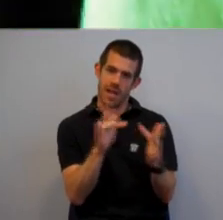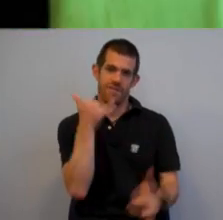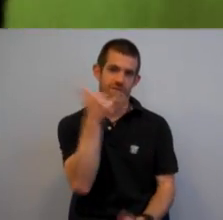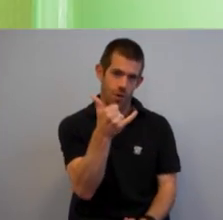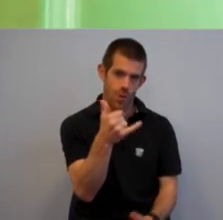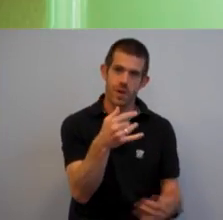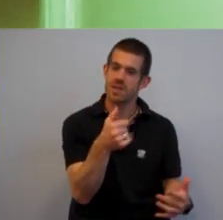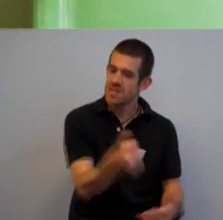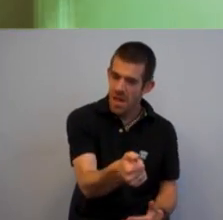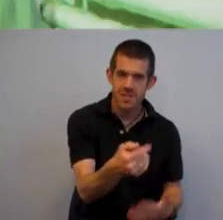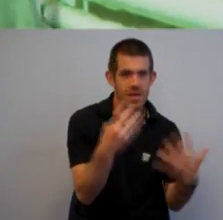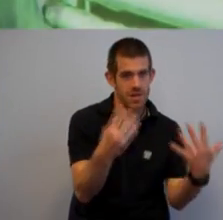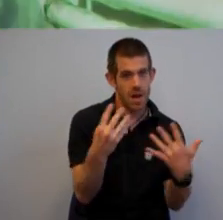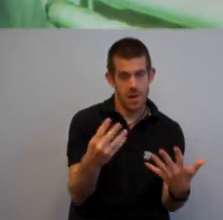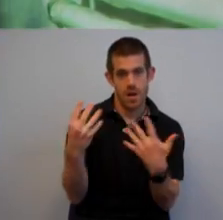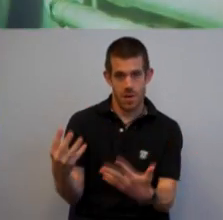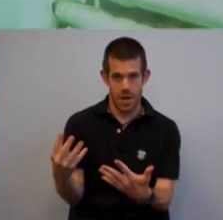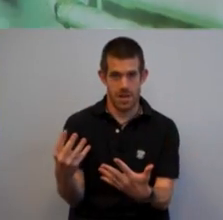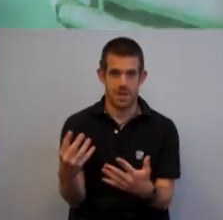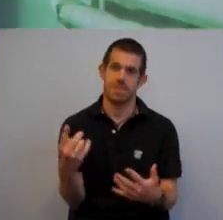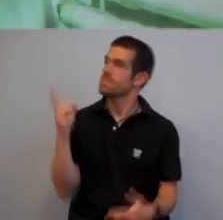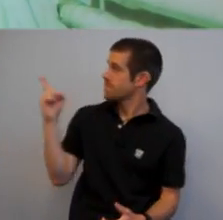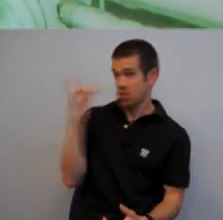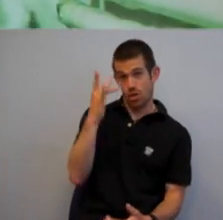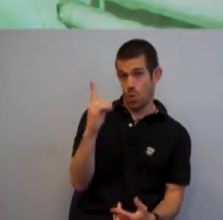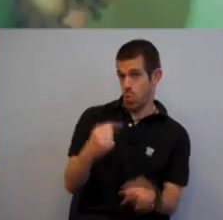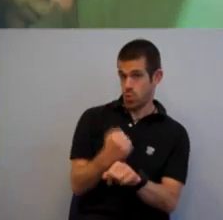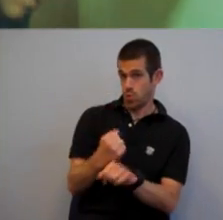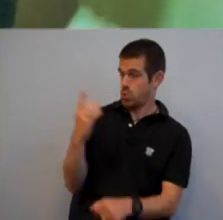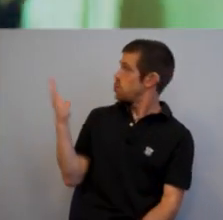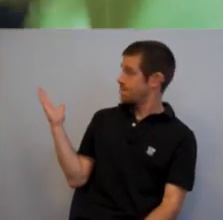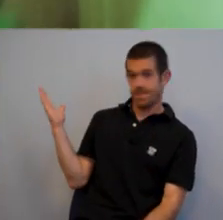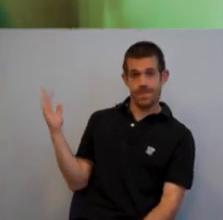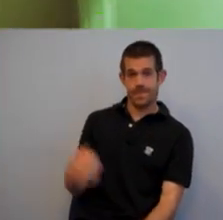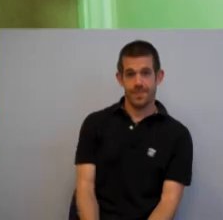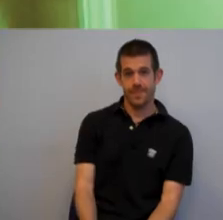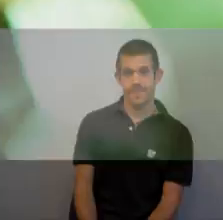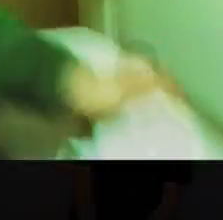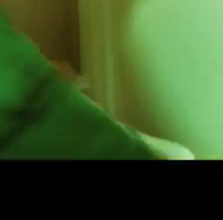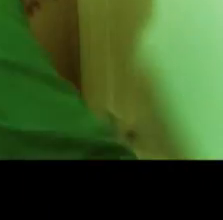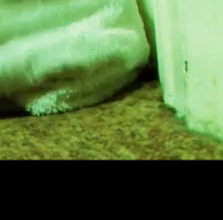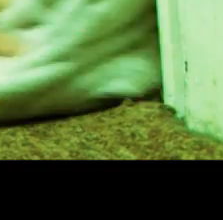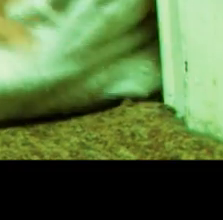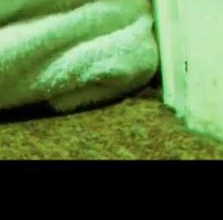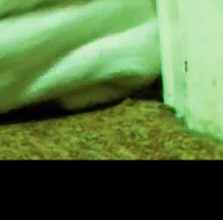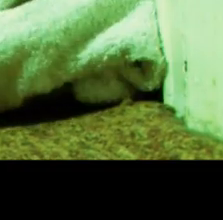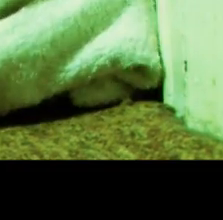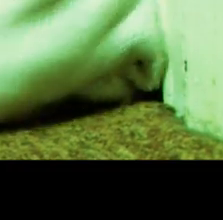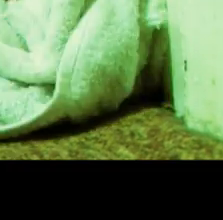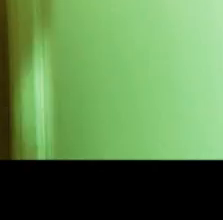it. Call 999 immediately. Then try and seal the